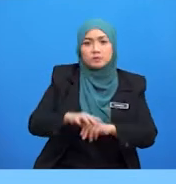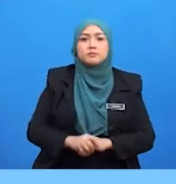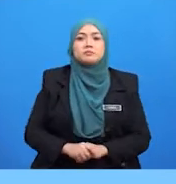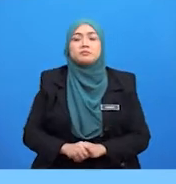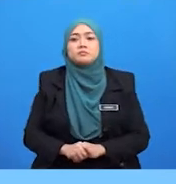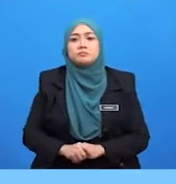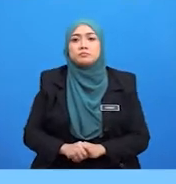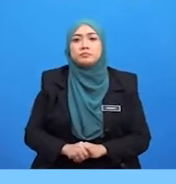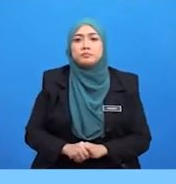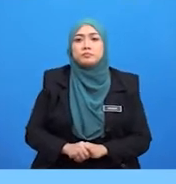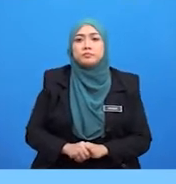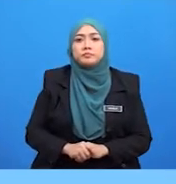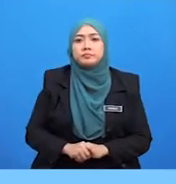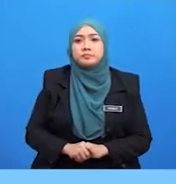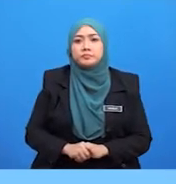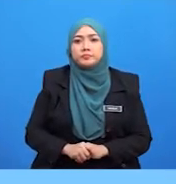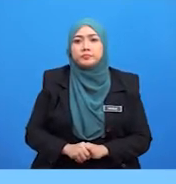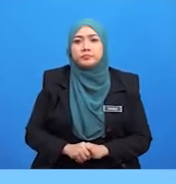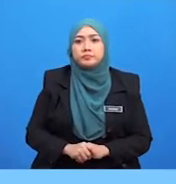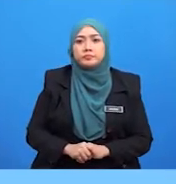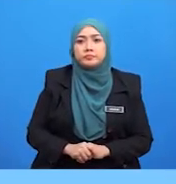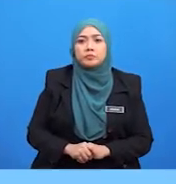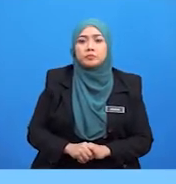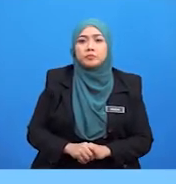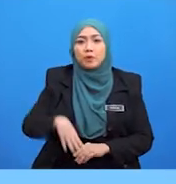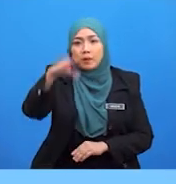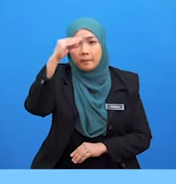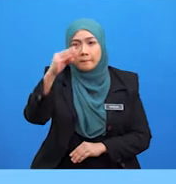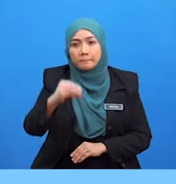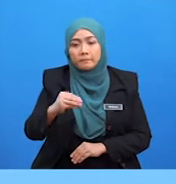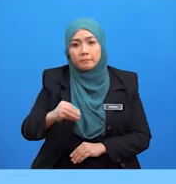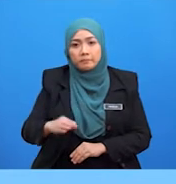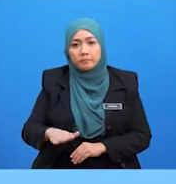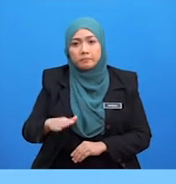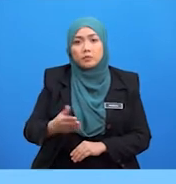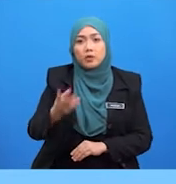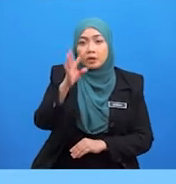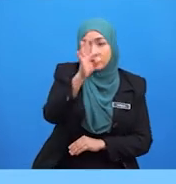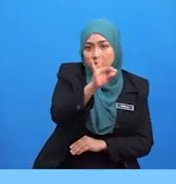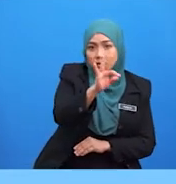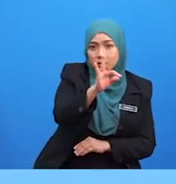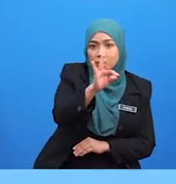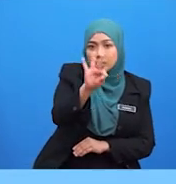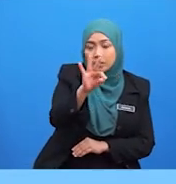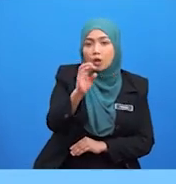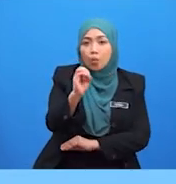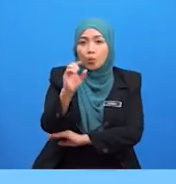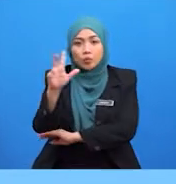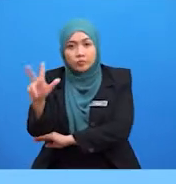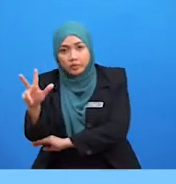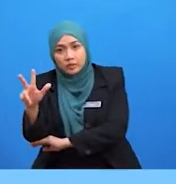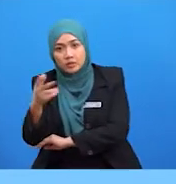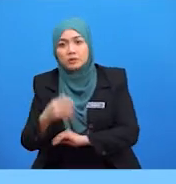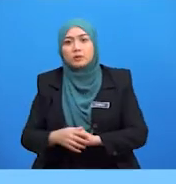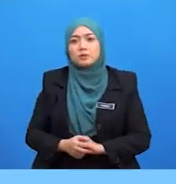They are known as the Wright brothers, and they created the aeroplane in 1903. And this is how